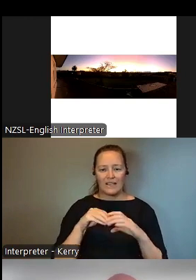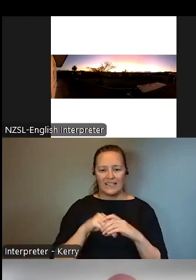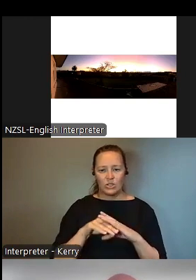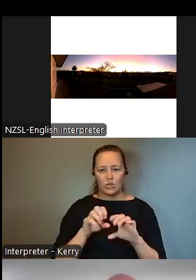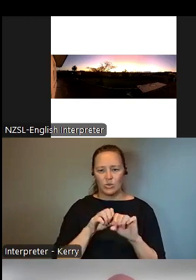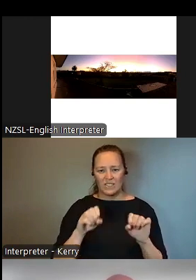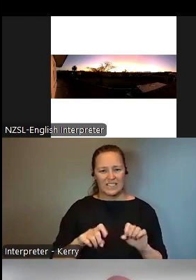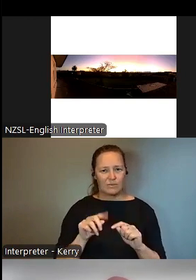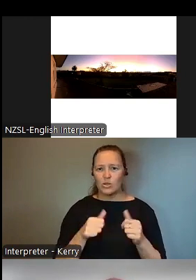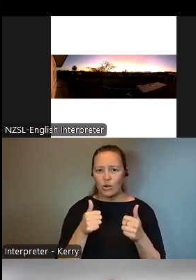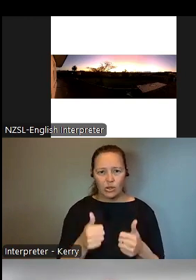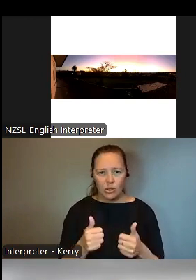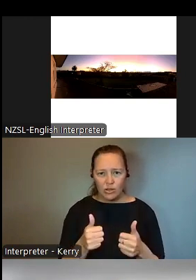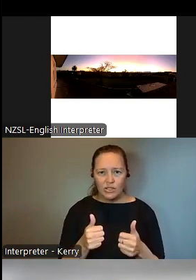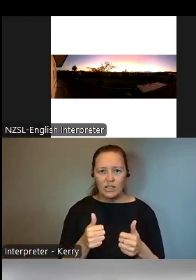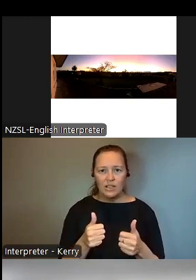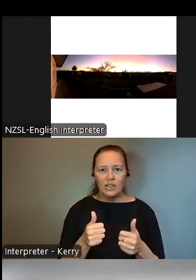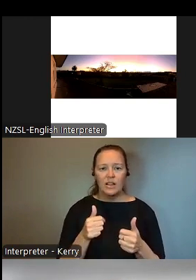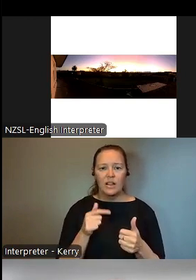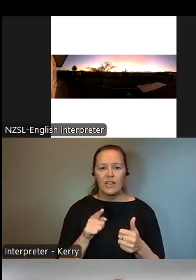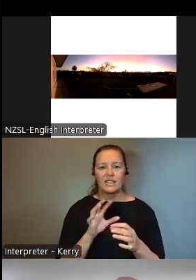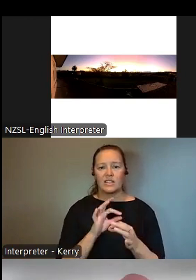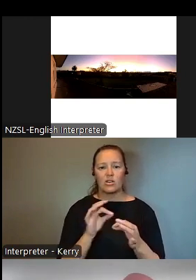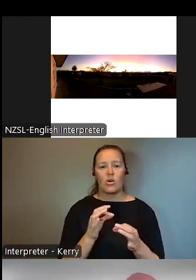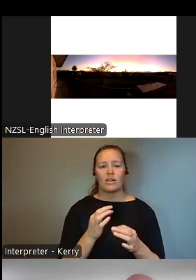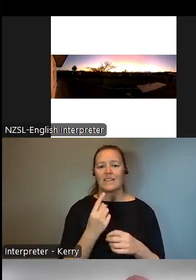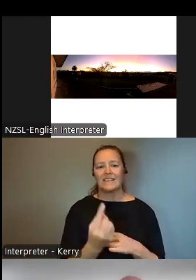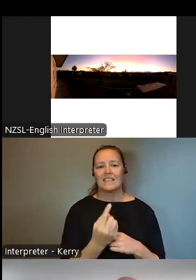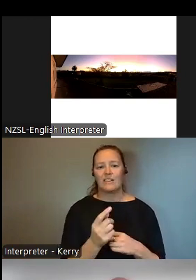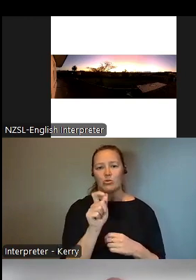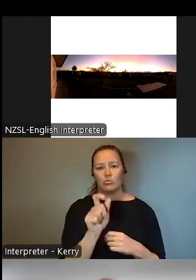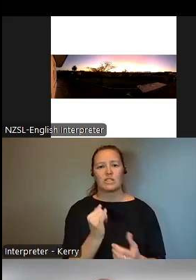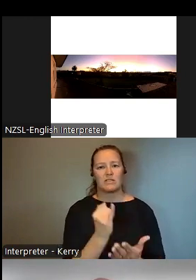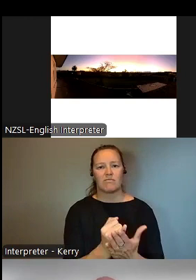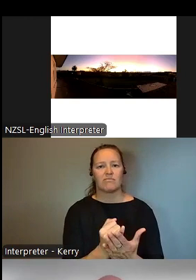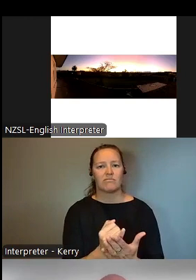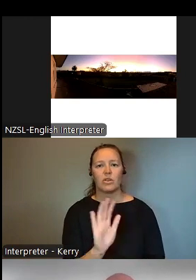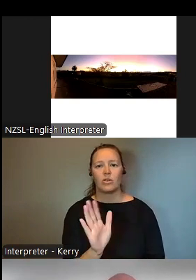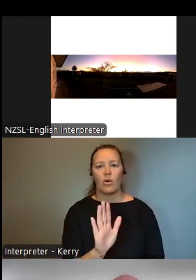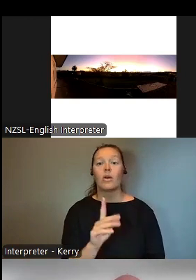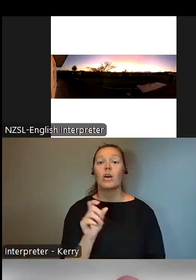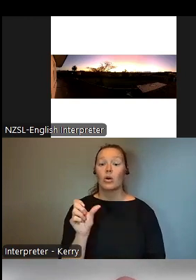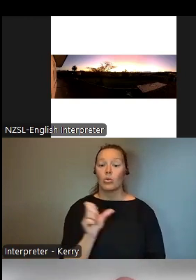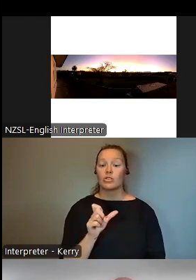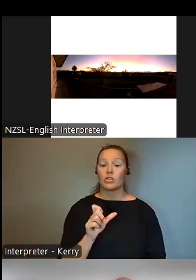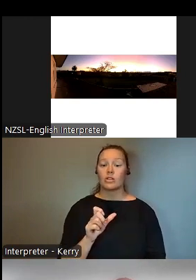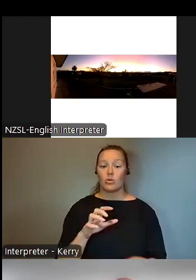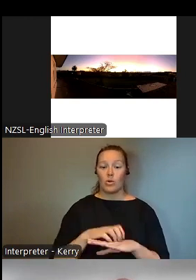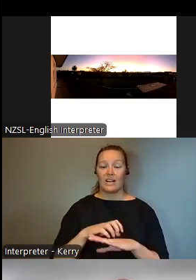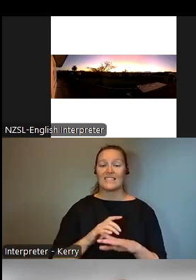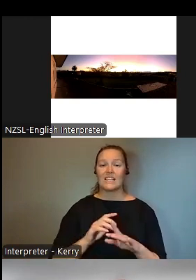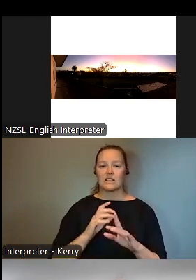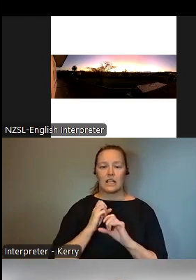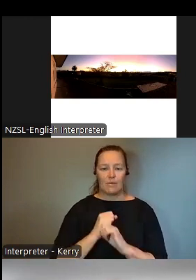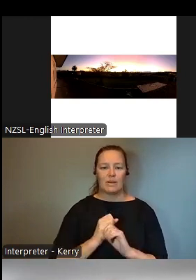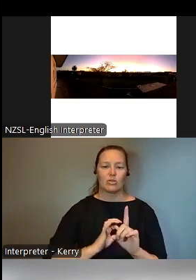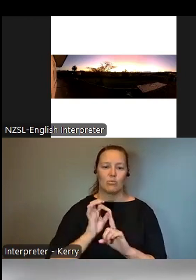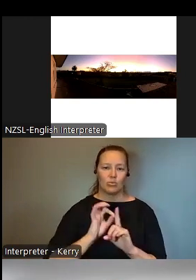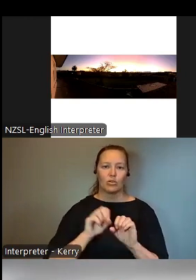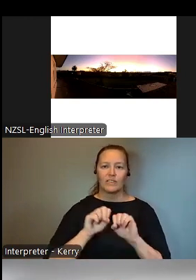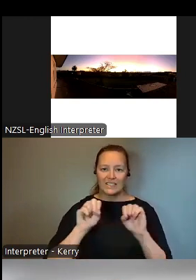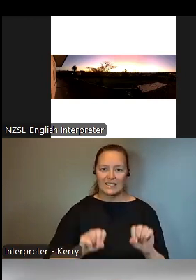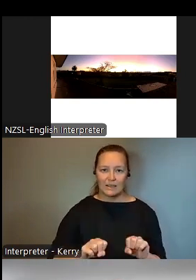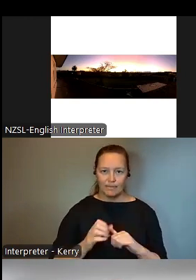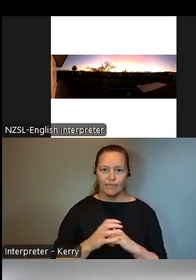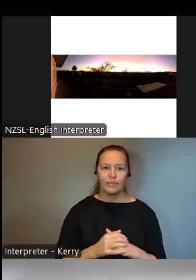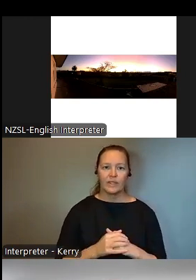good enough, that shouldn't fall on the individual. What we should do is commit to improving those systems.